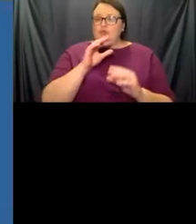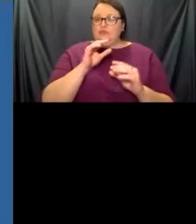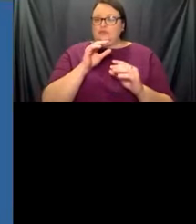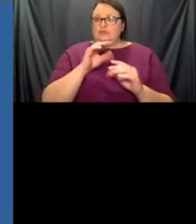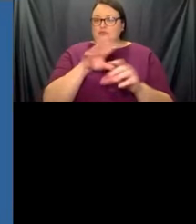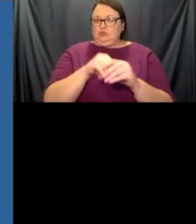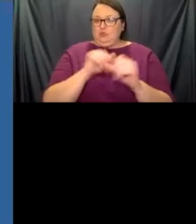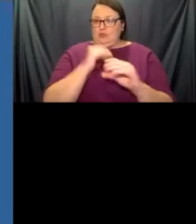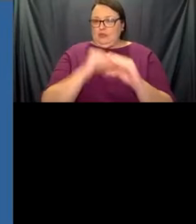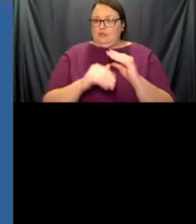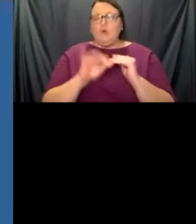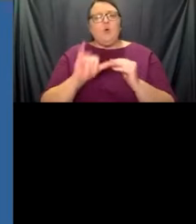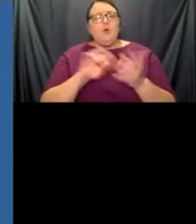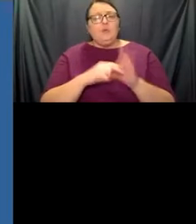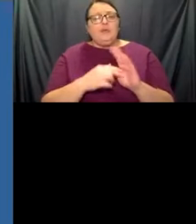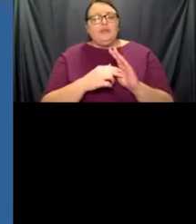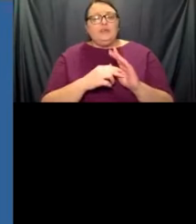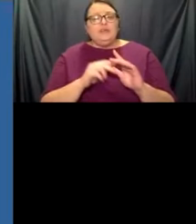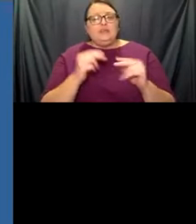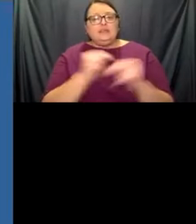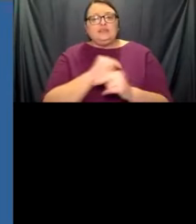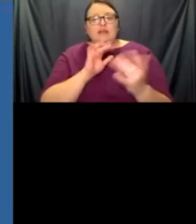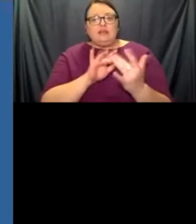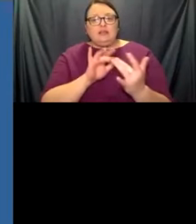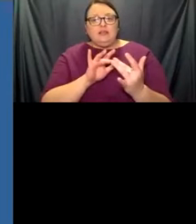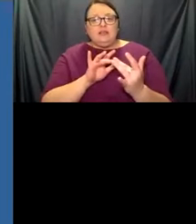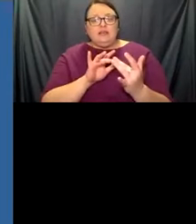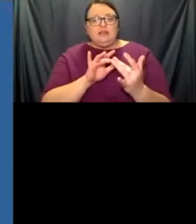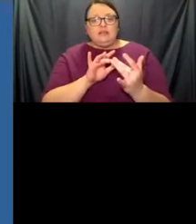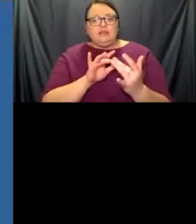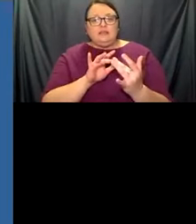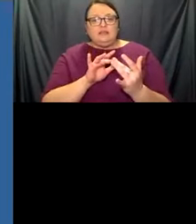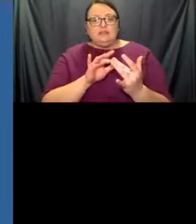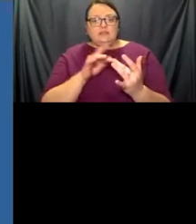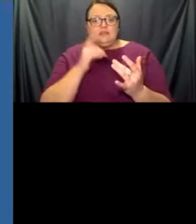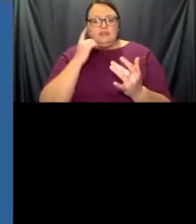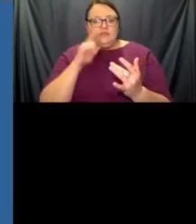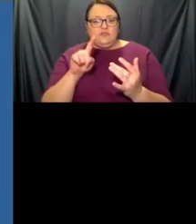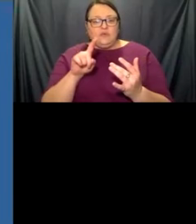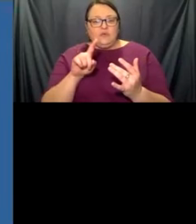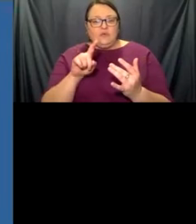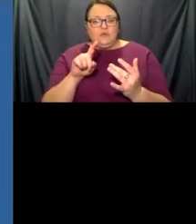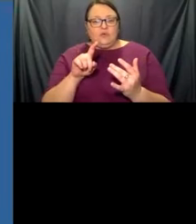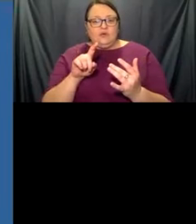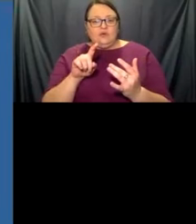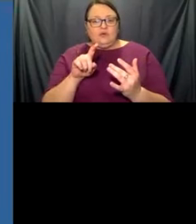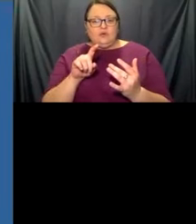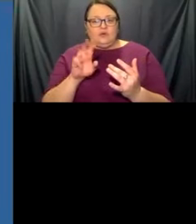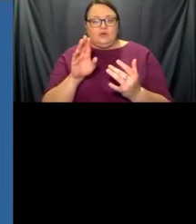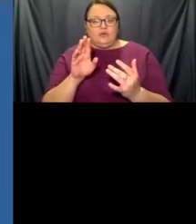Oh, wait, the slide link to the bit.ly.